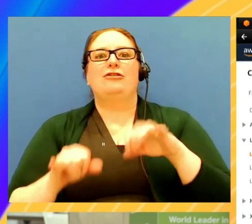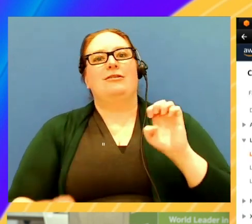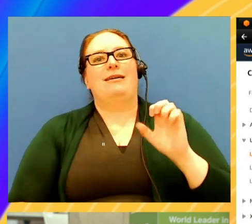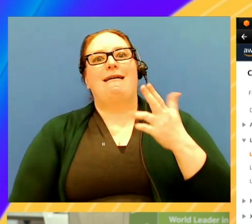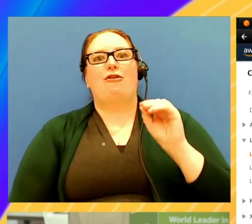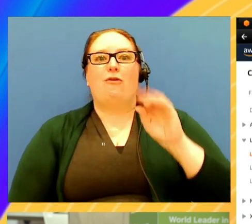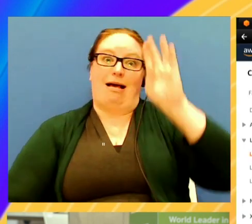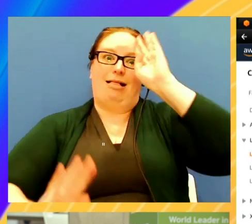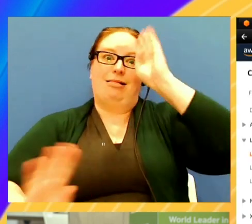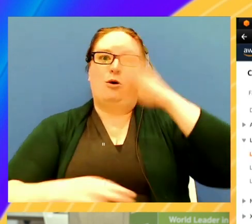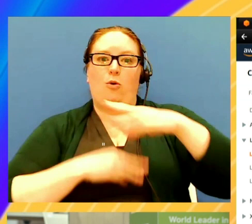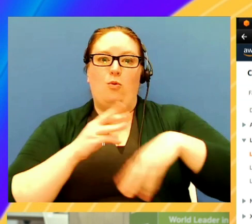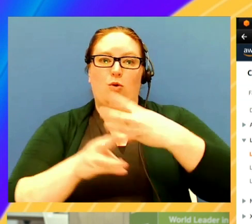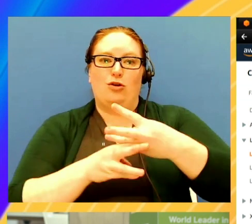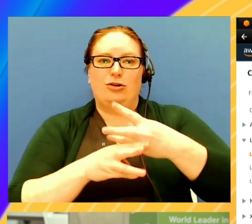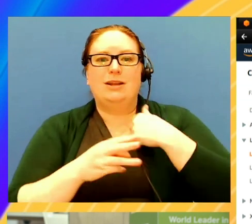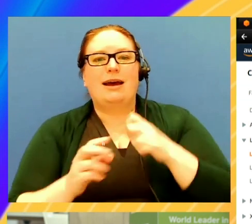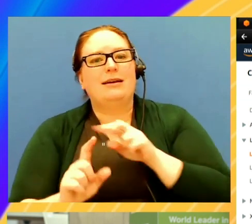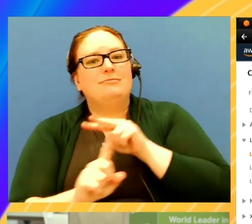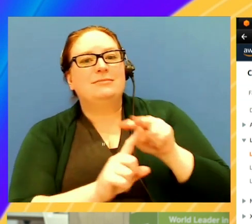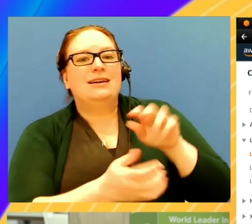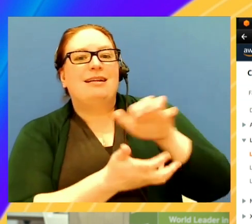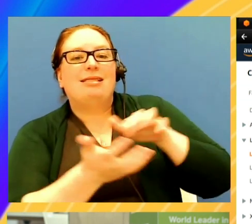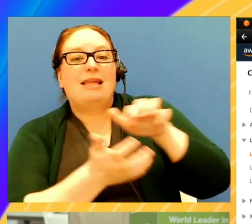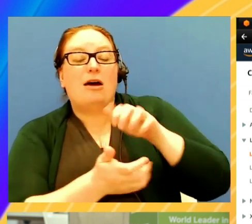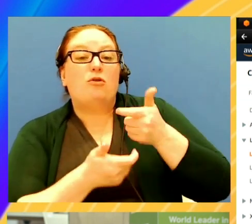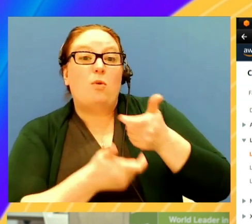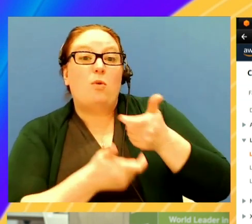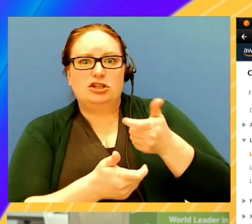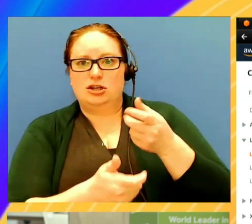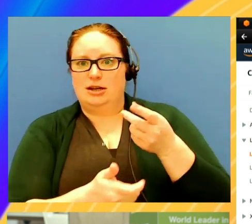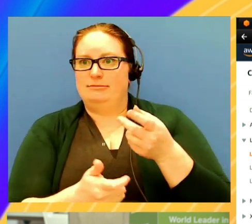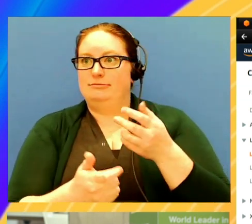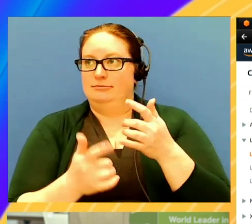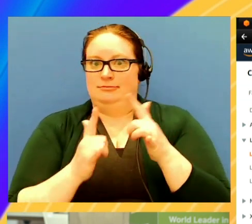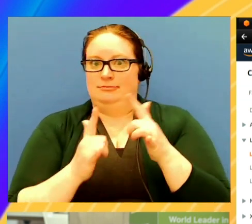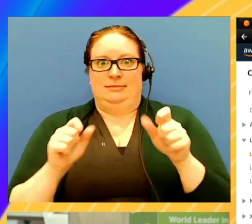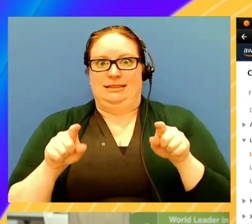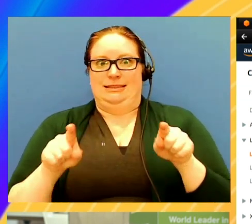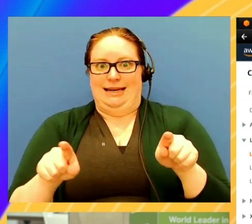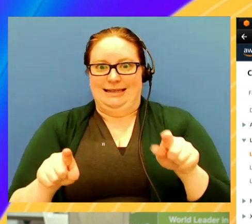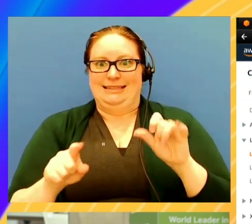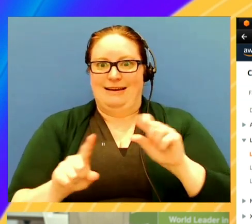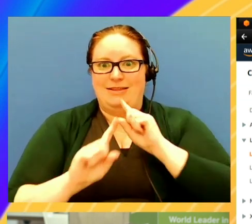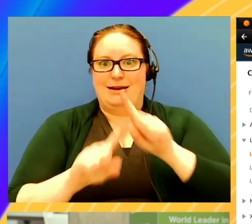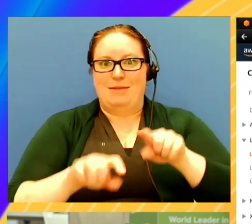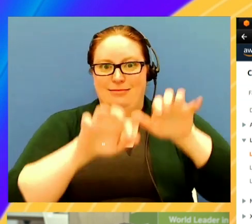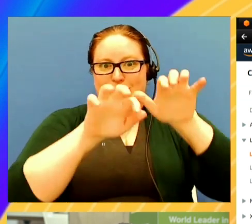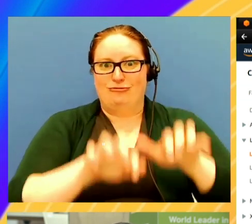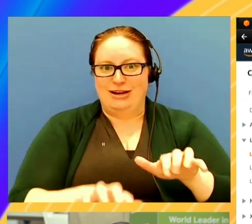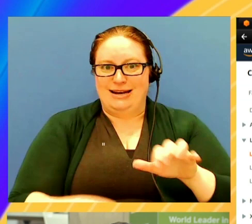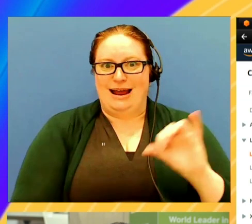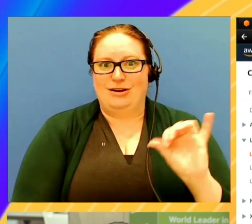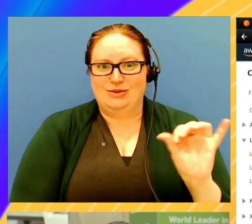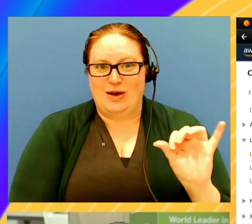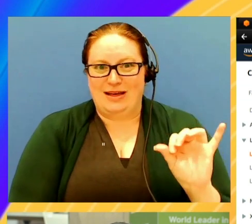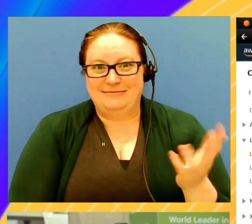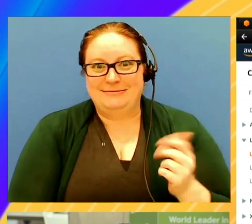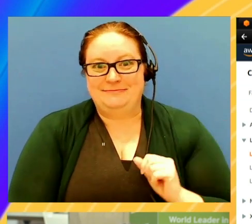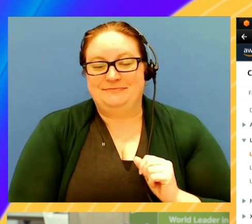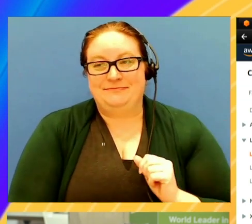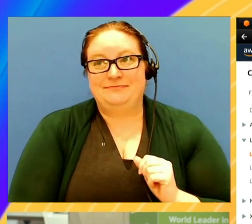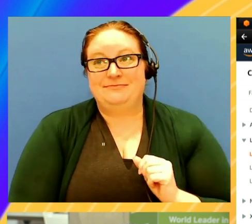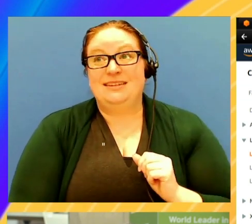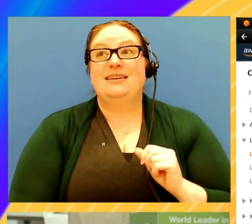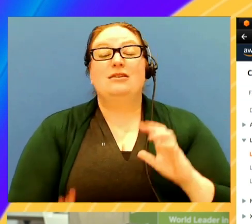can go back over to CloudWatch and near instantaneously, I now have that command being written out as well. That's wonderful. So,